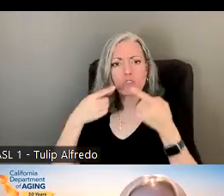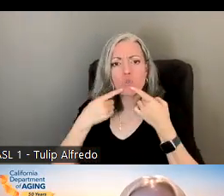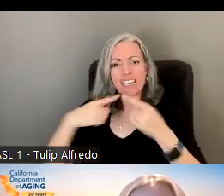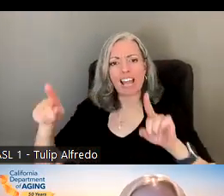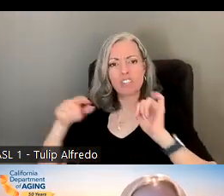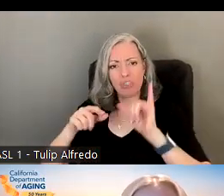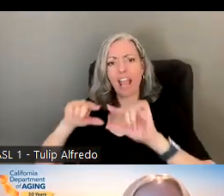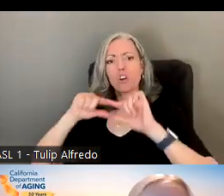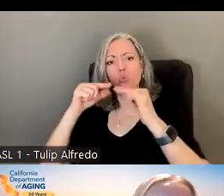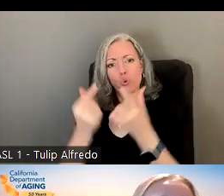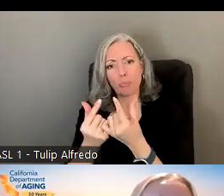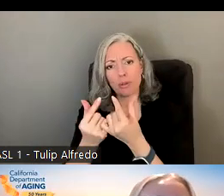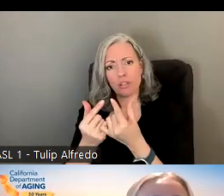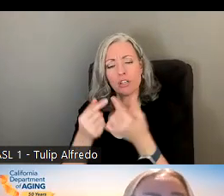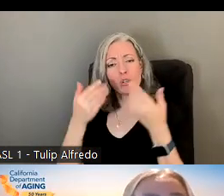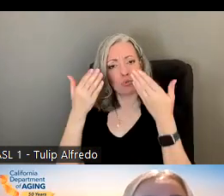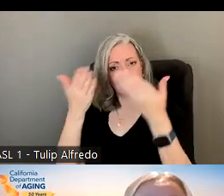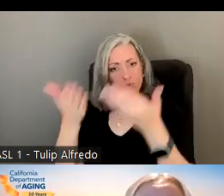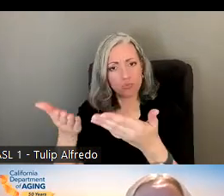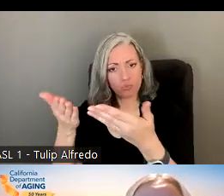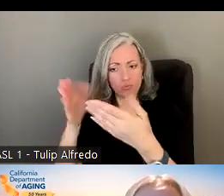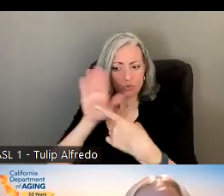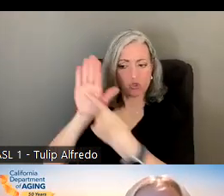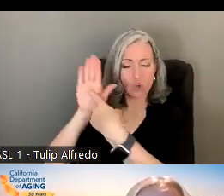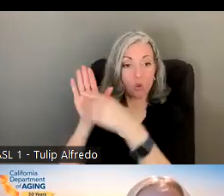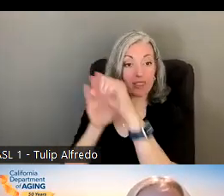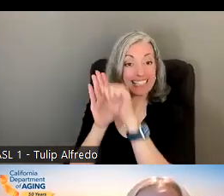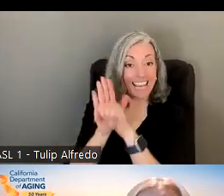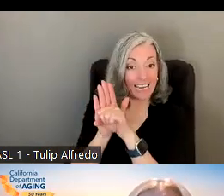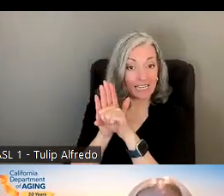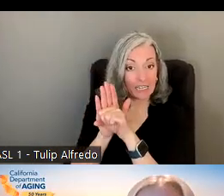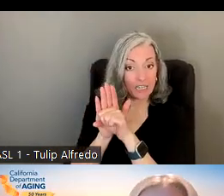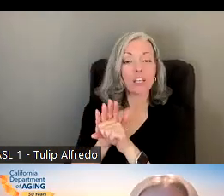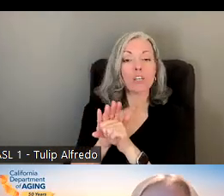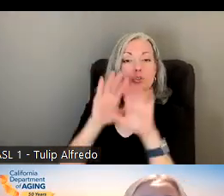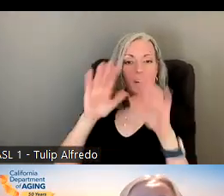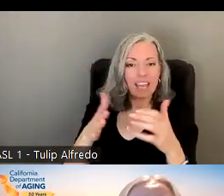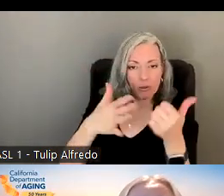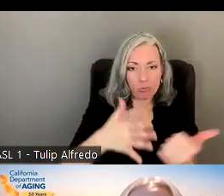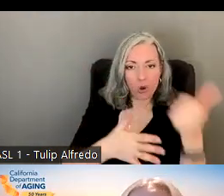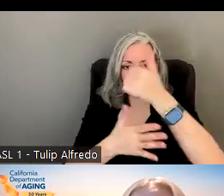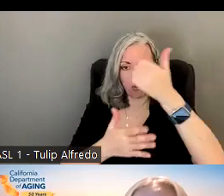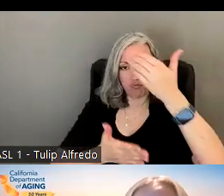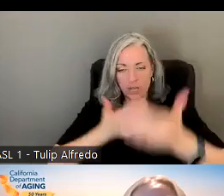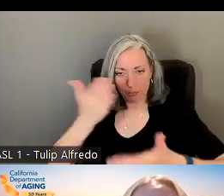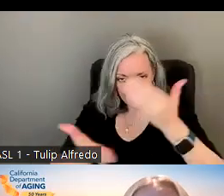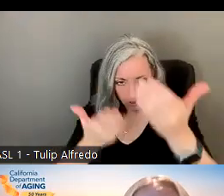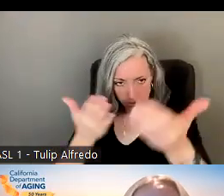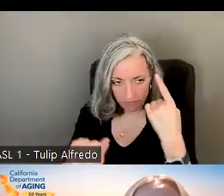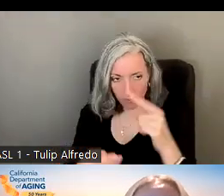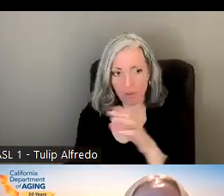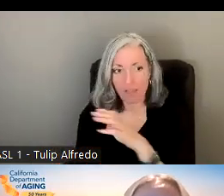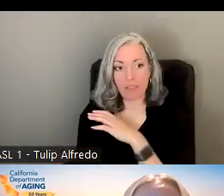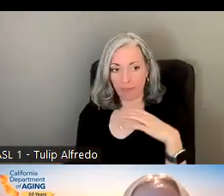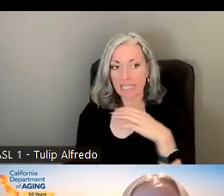to the state. So we will be gathering priority recommendations from our stakeholder